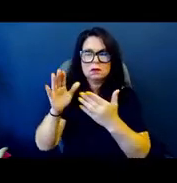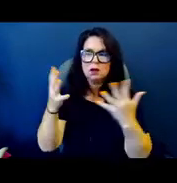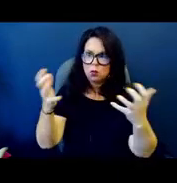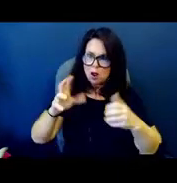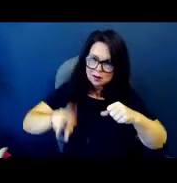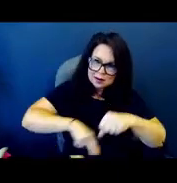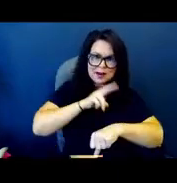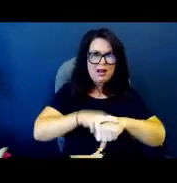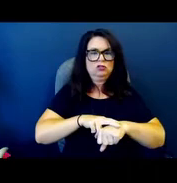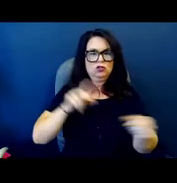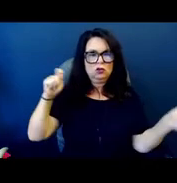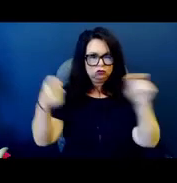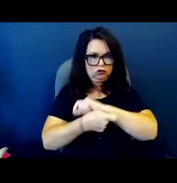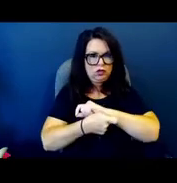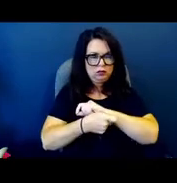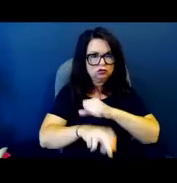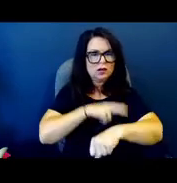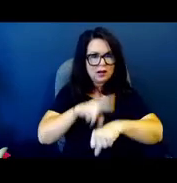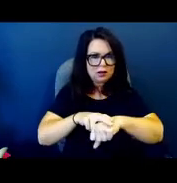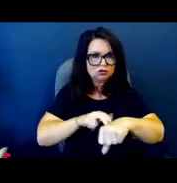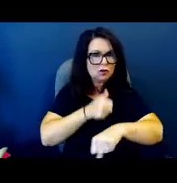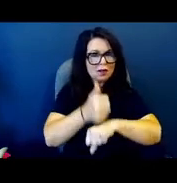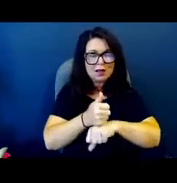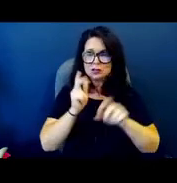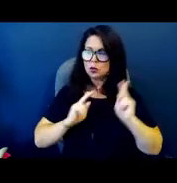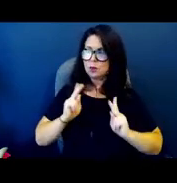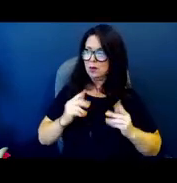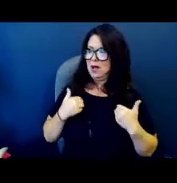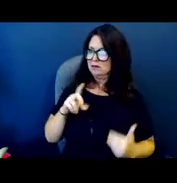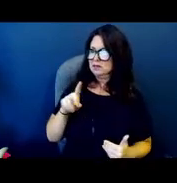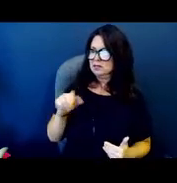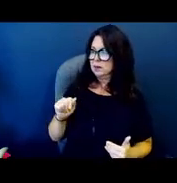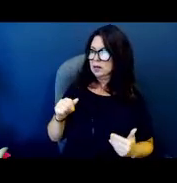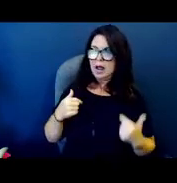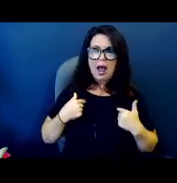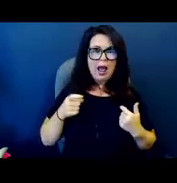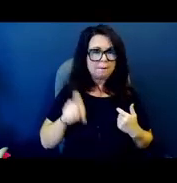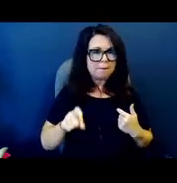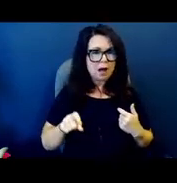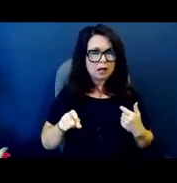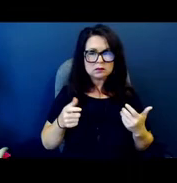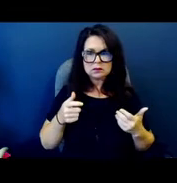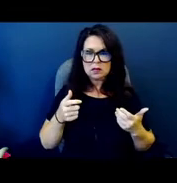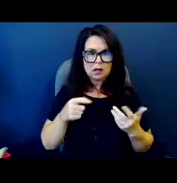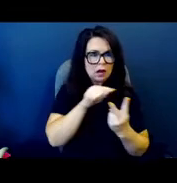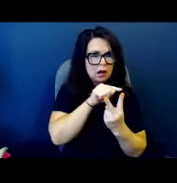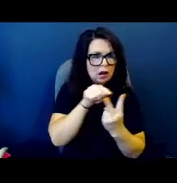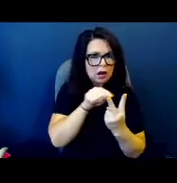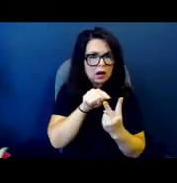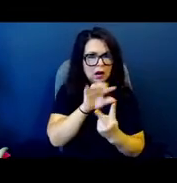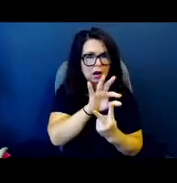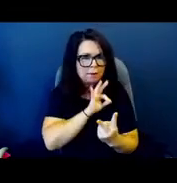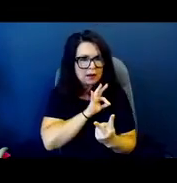with disabilities don't have to choose between their health care, so my ability to have a personal